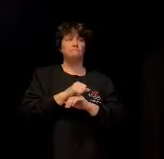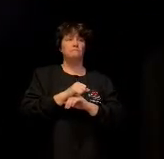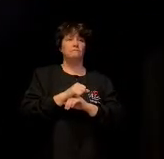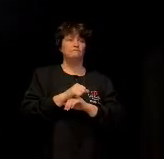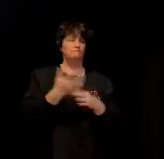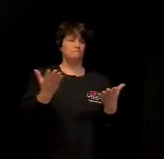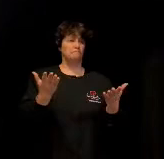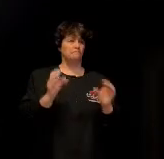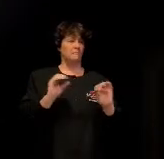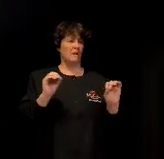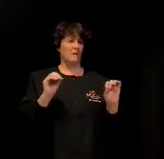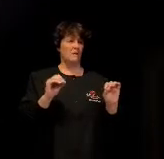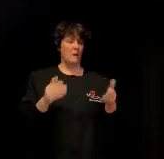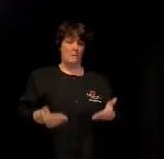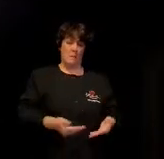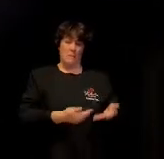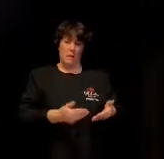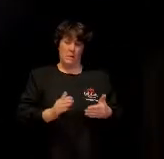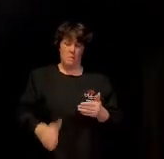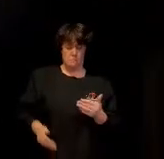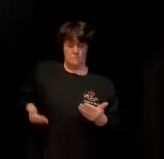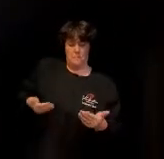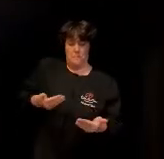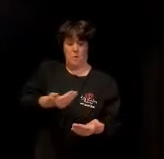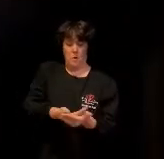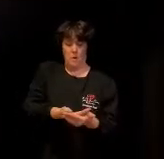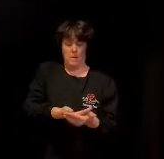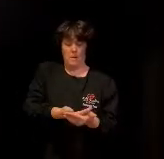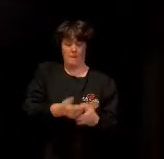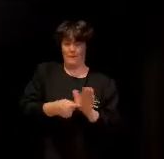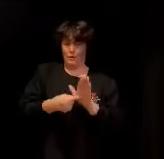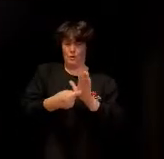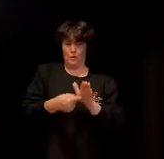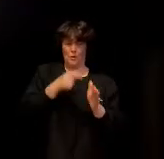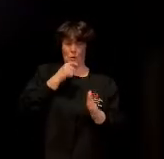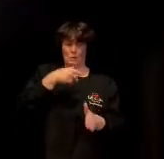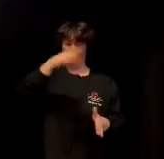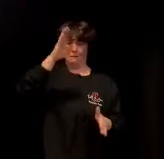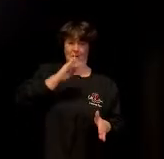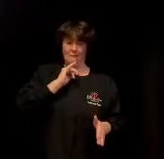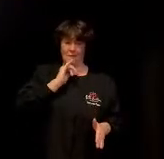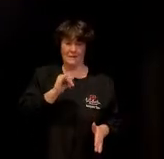Come on, there's nothing like a baby being born that would speak to you about life and who God is, right?